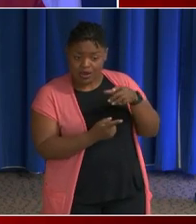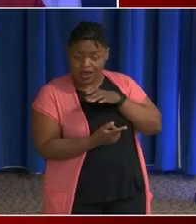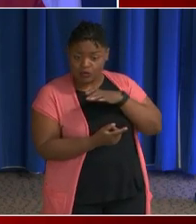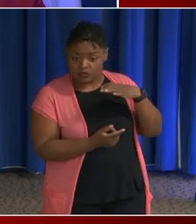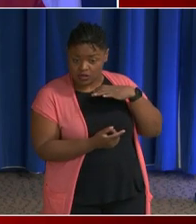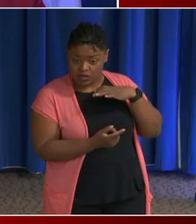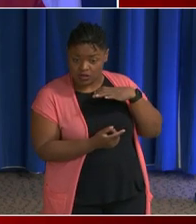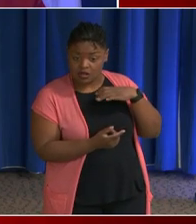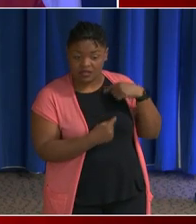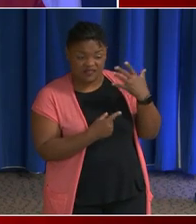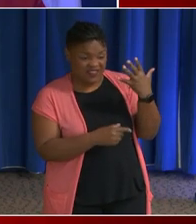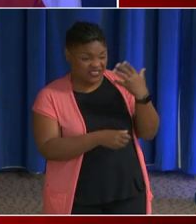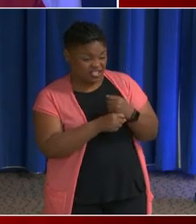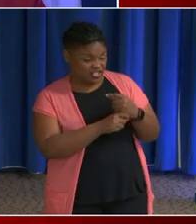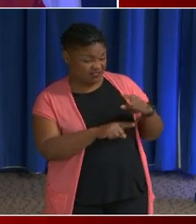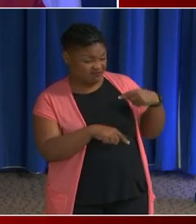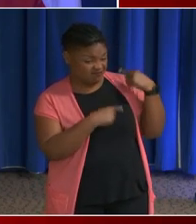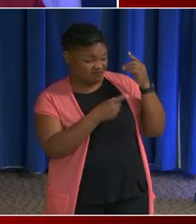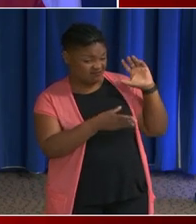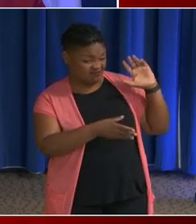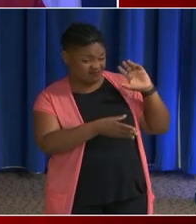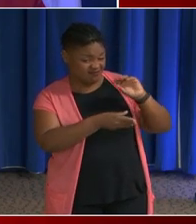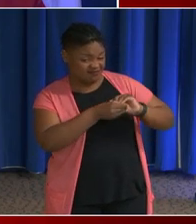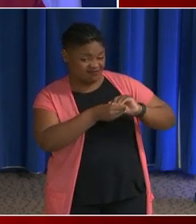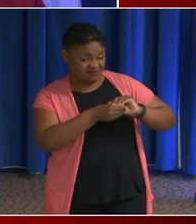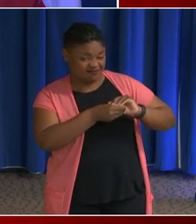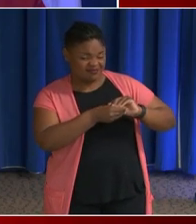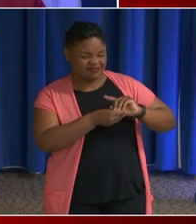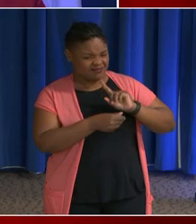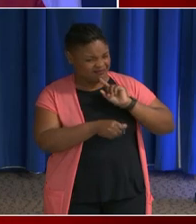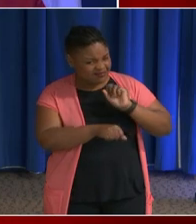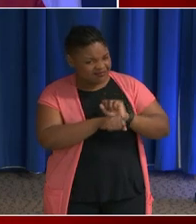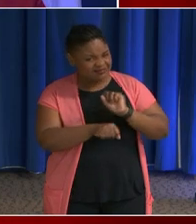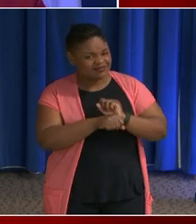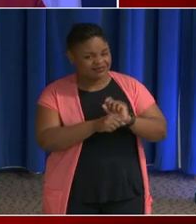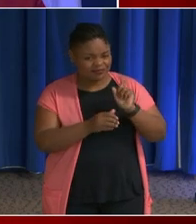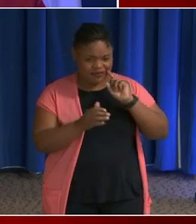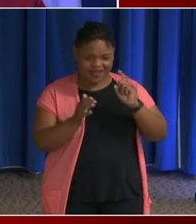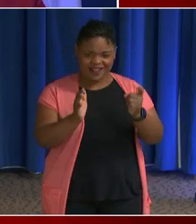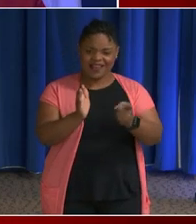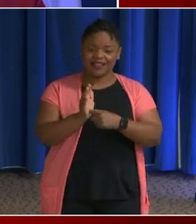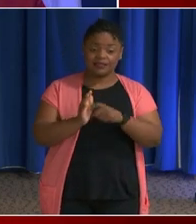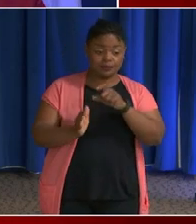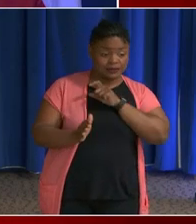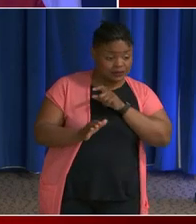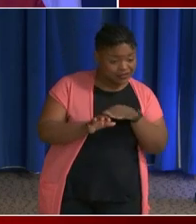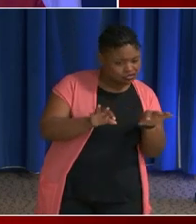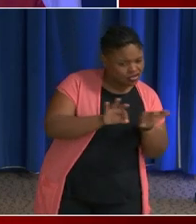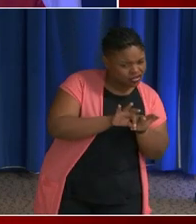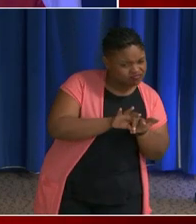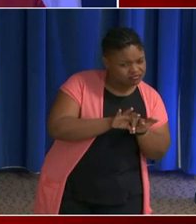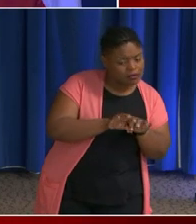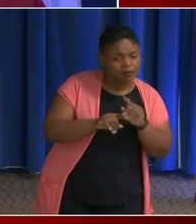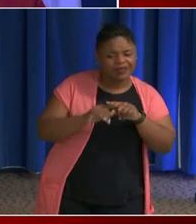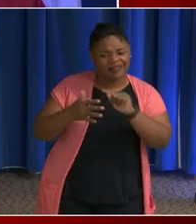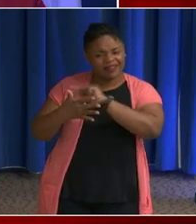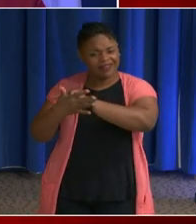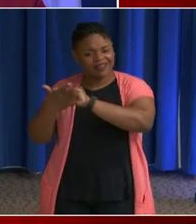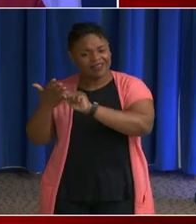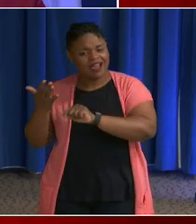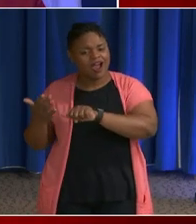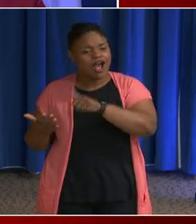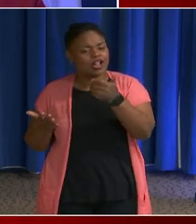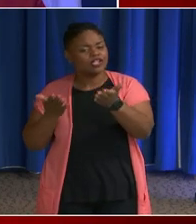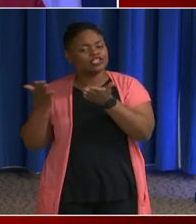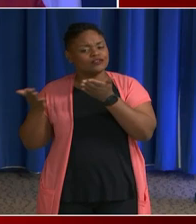the last 5 years has recognized all parts of public safety, policing, but certainly